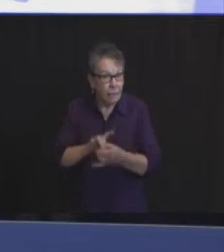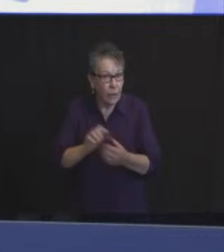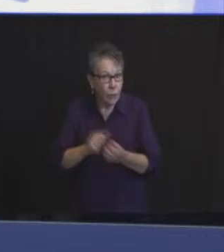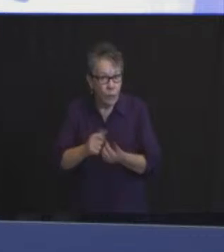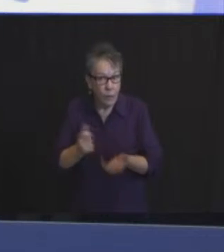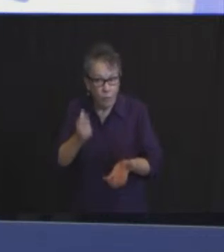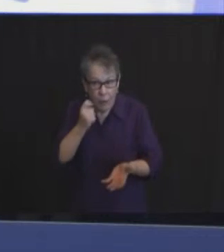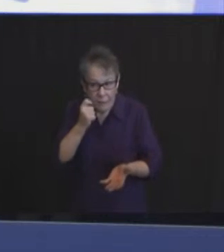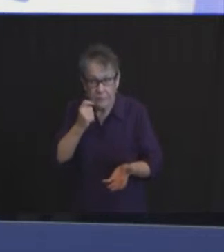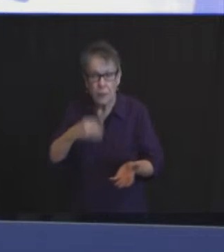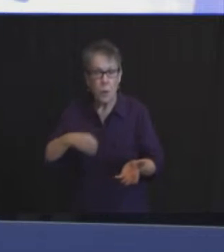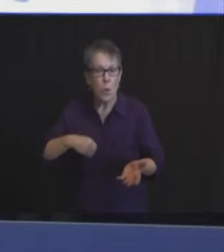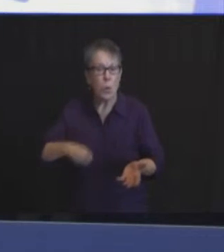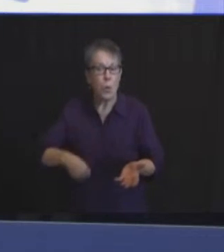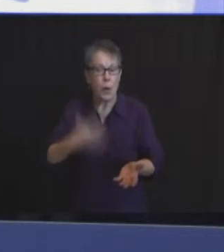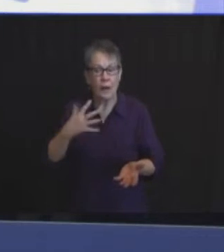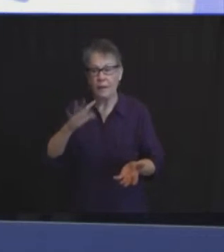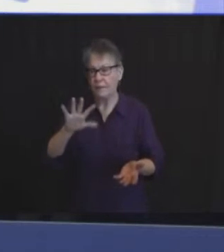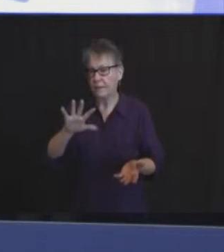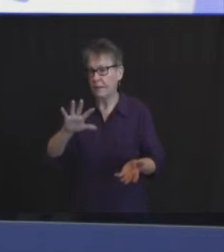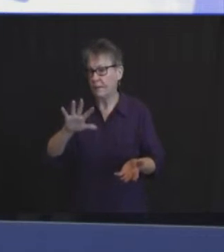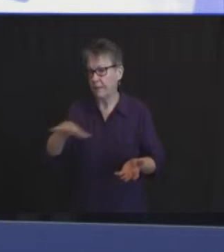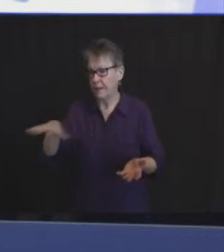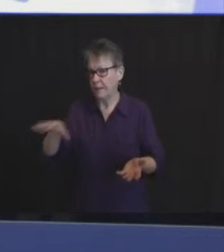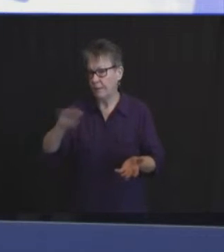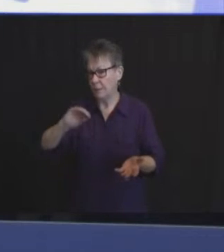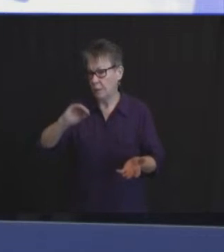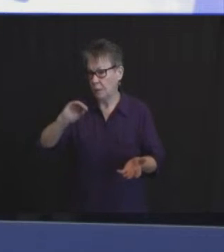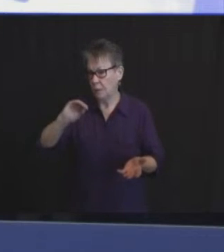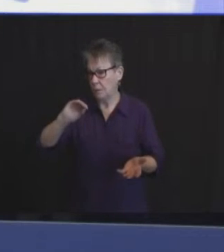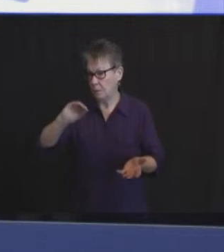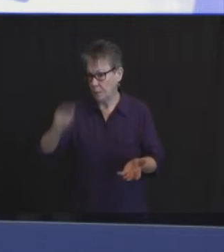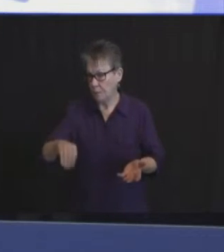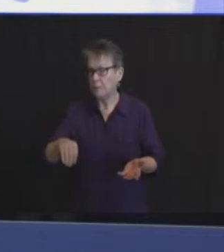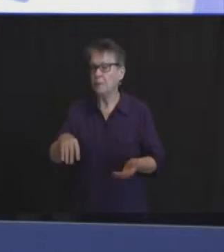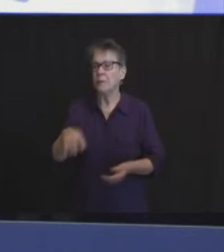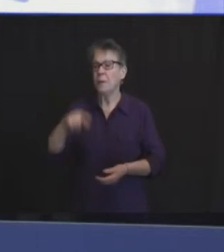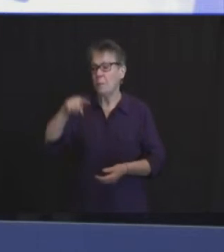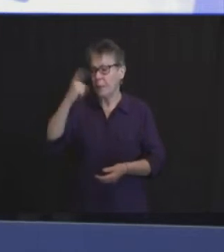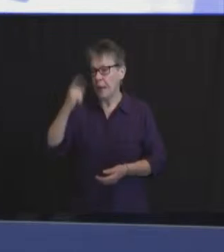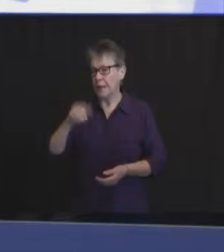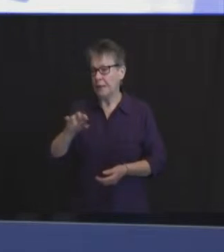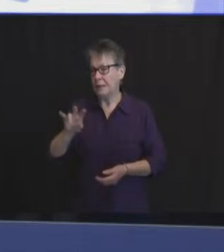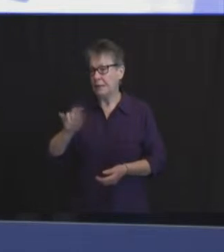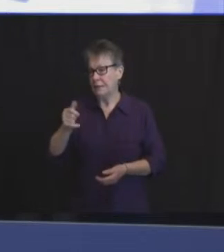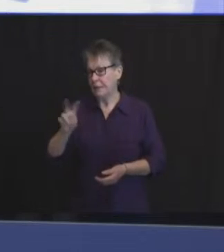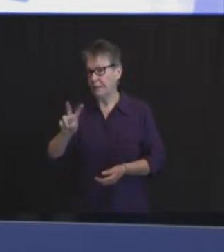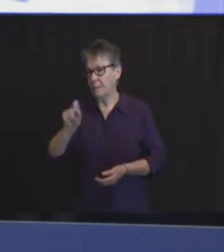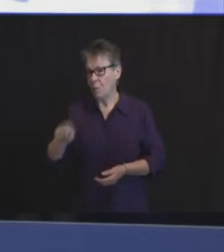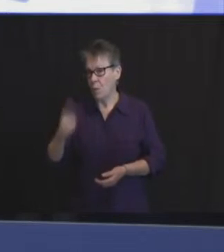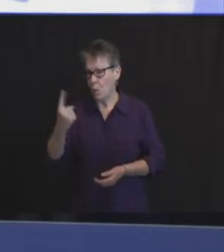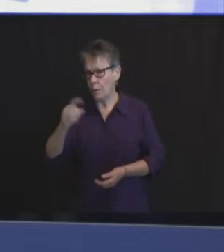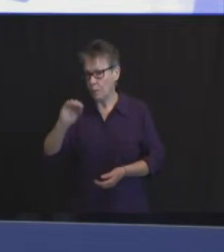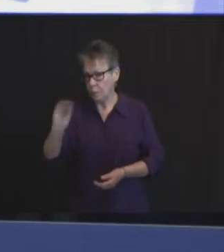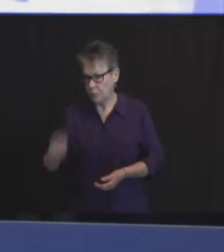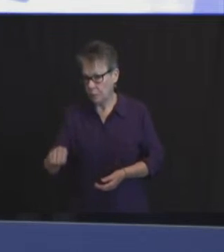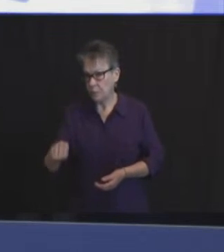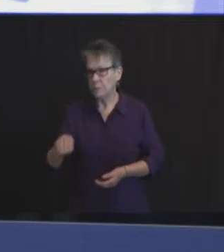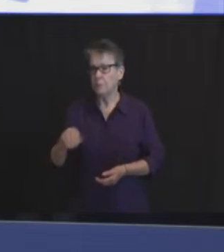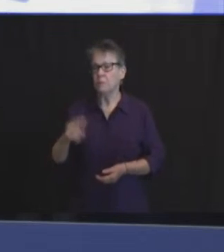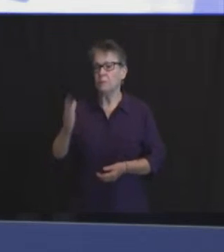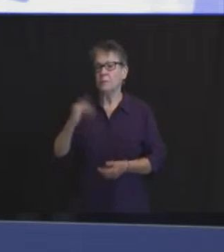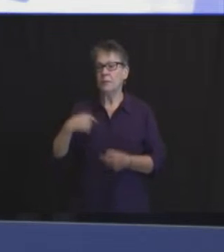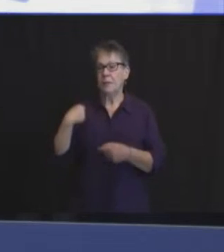white 55.2, black 17.1, Hispanic 19.5, Asian 5.2, and